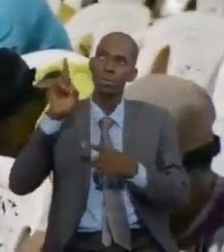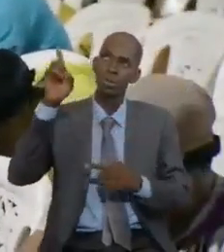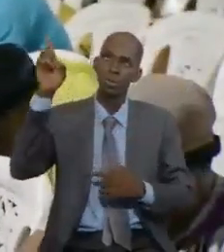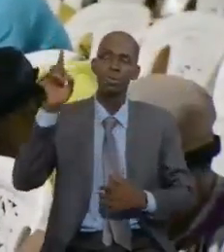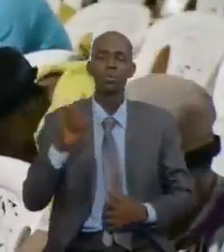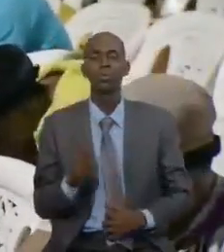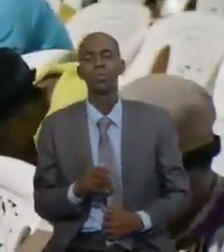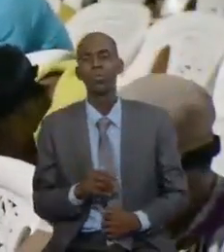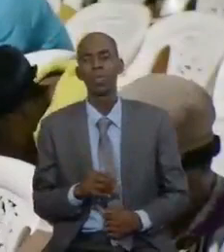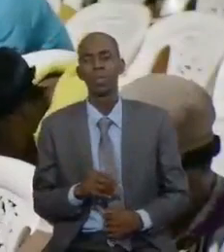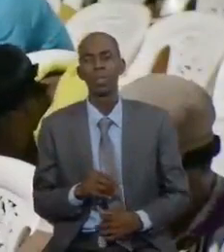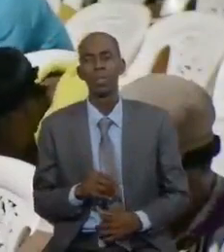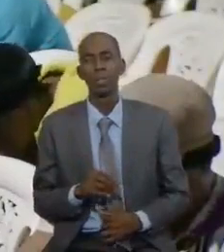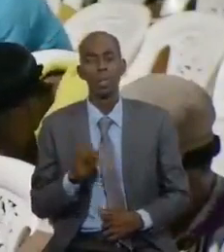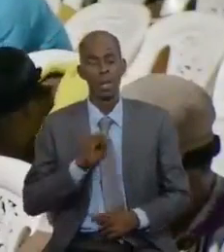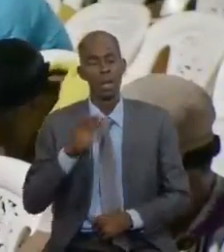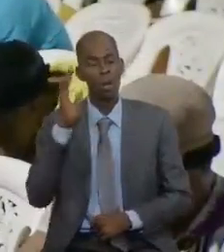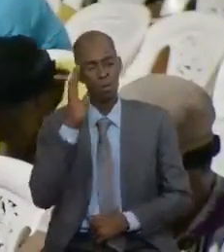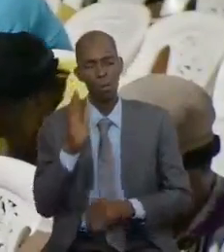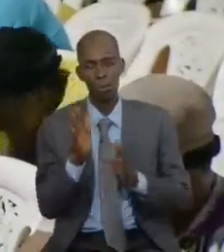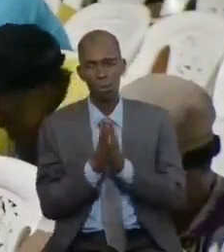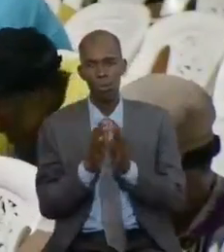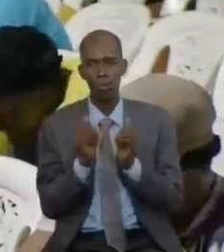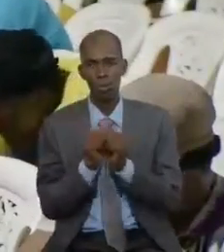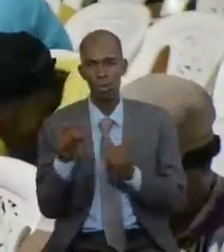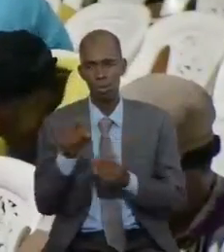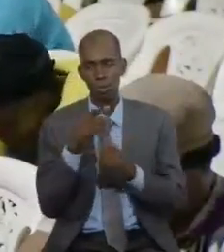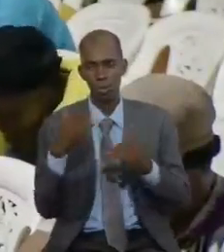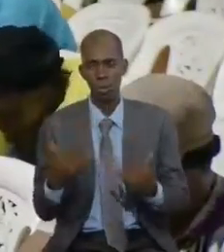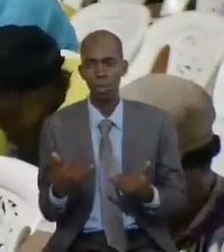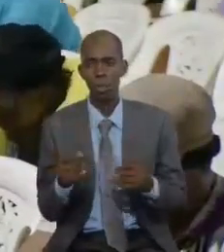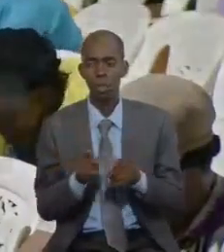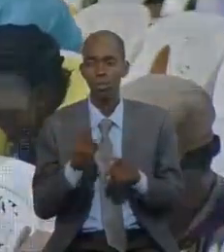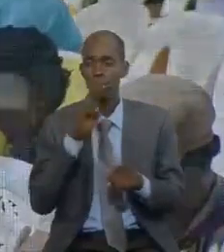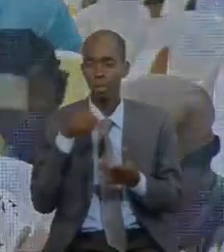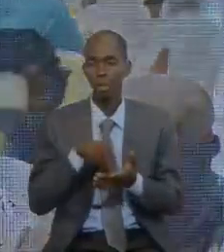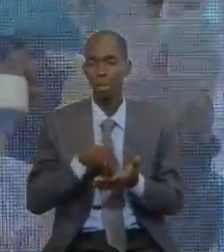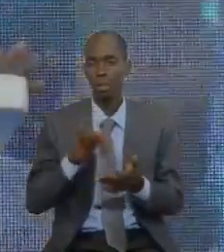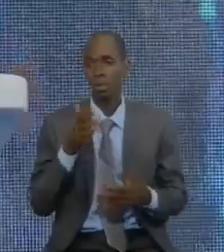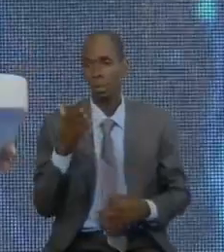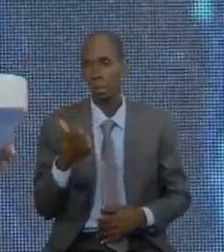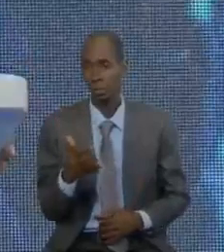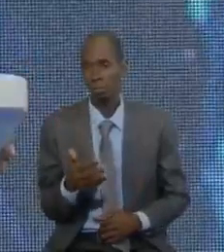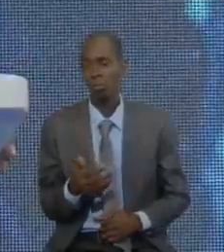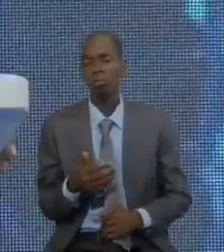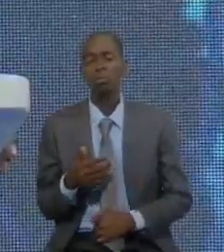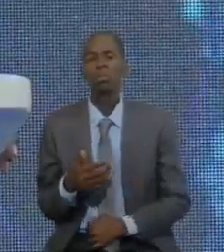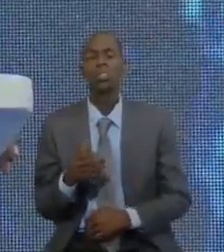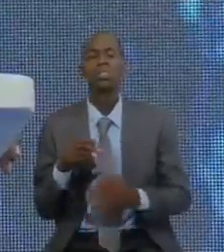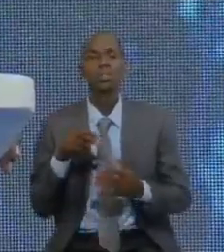I'm going to pray for you and pray with you right now. As you are standing up, turn away from your